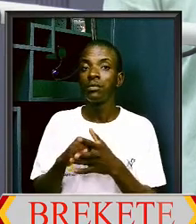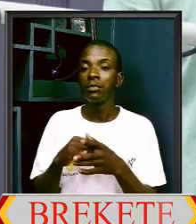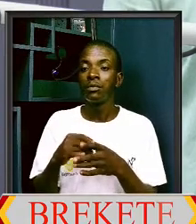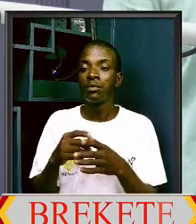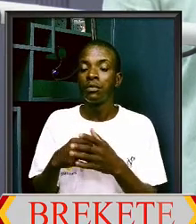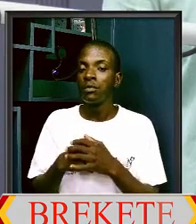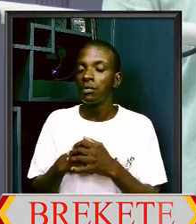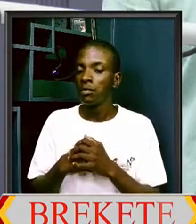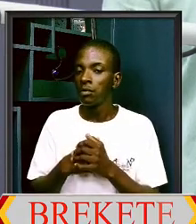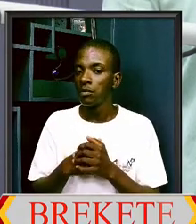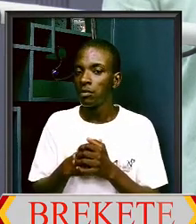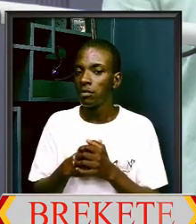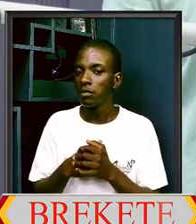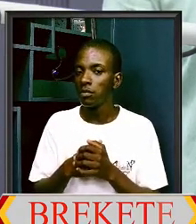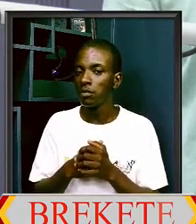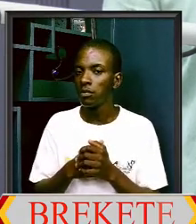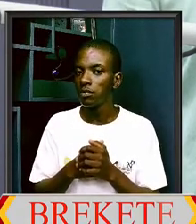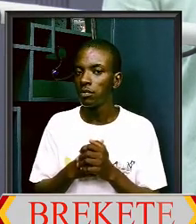okay